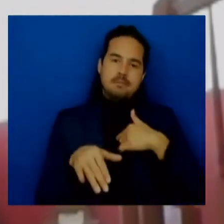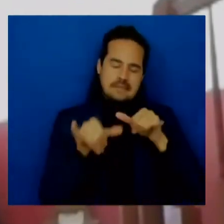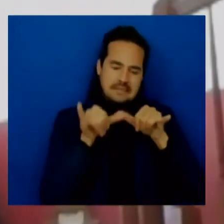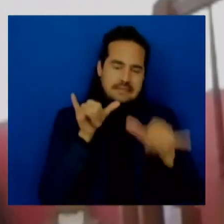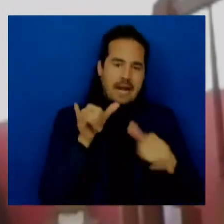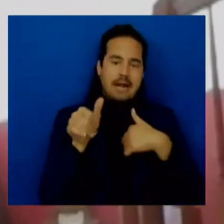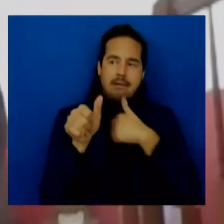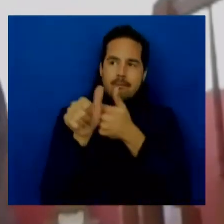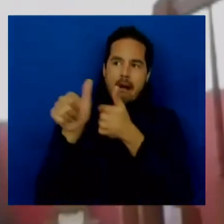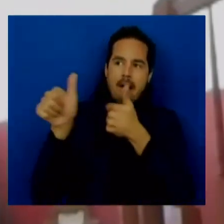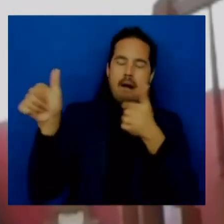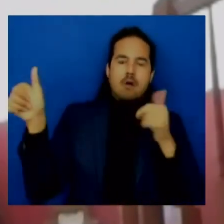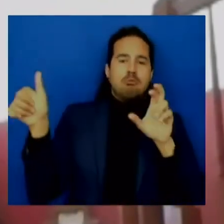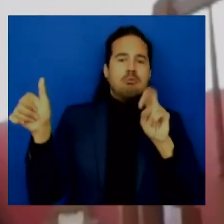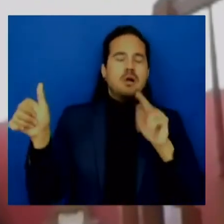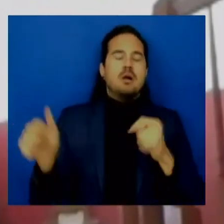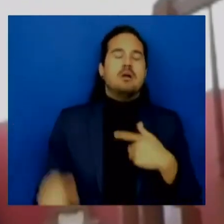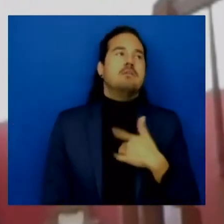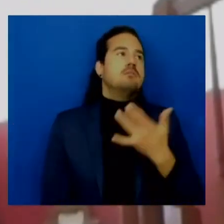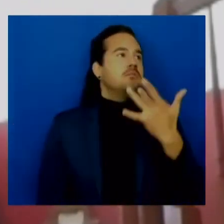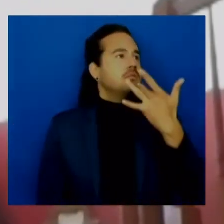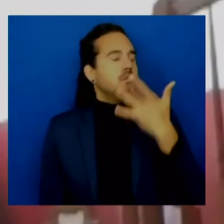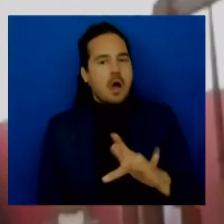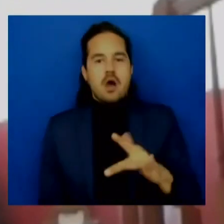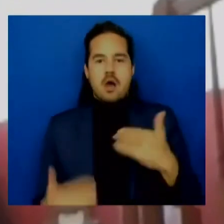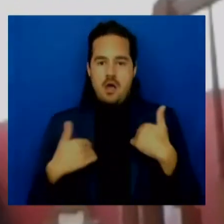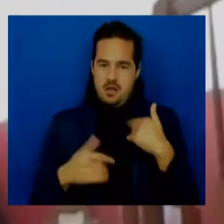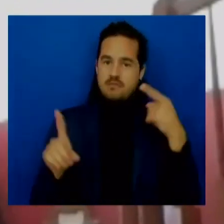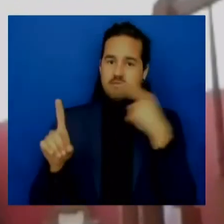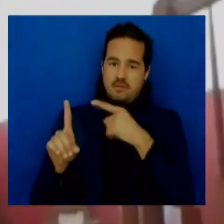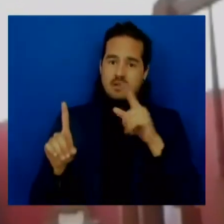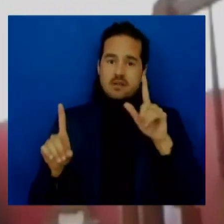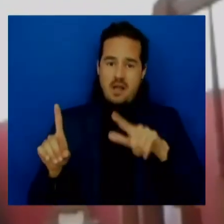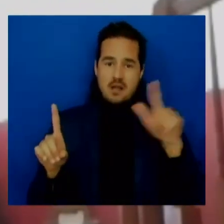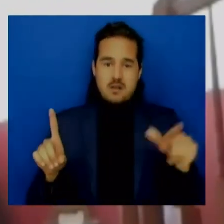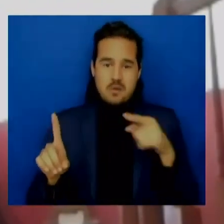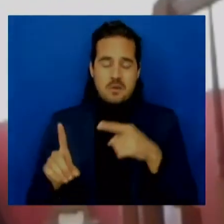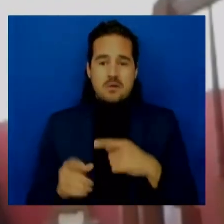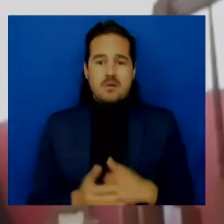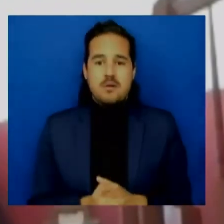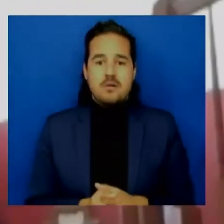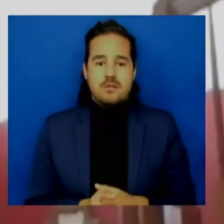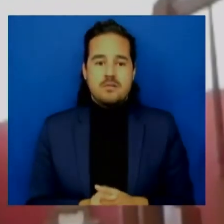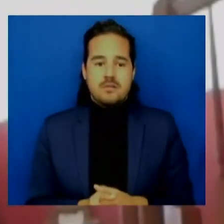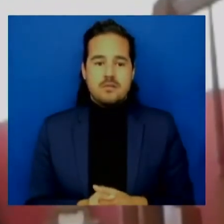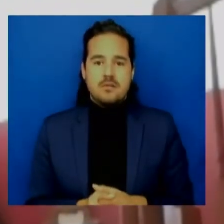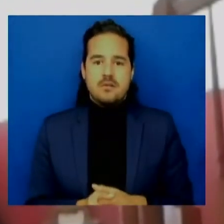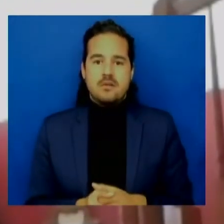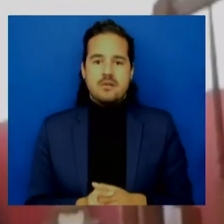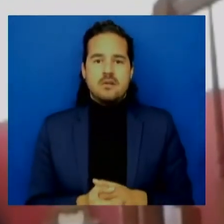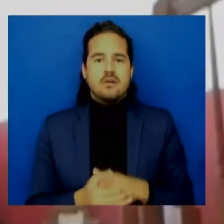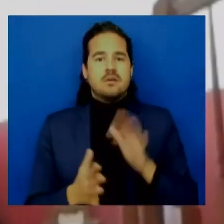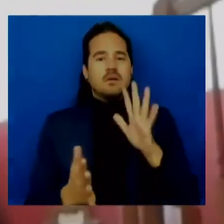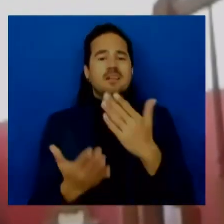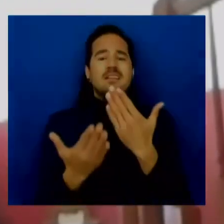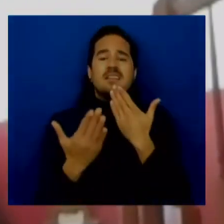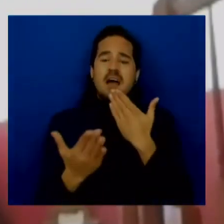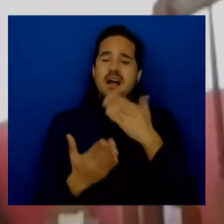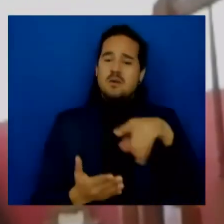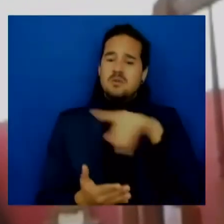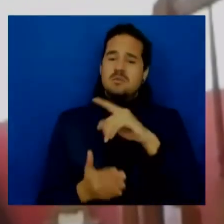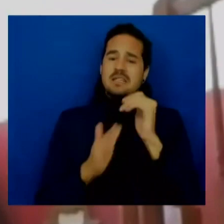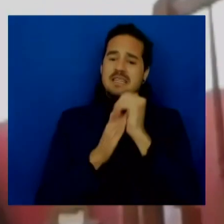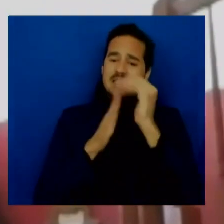Thank you so much for everything, what you're doing in this moment. This is a very blessed for all the families in California. Thank